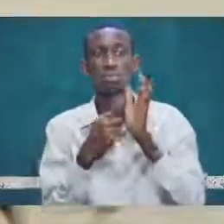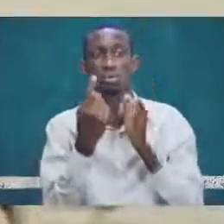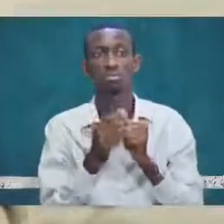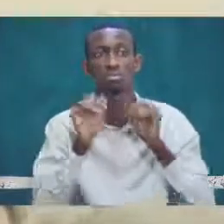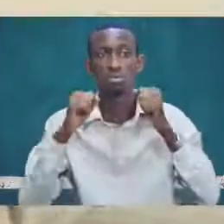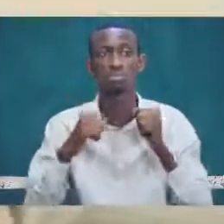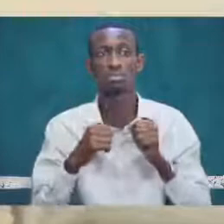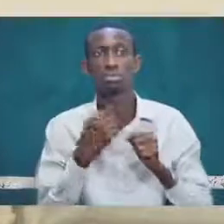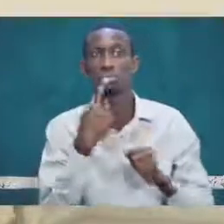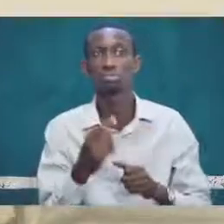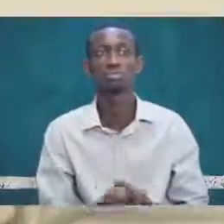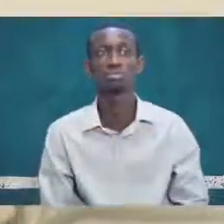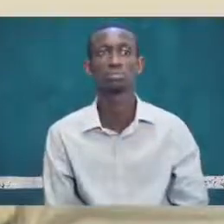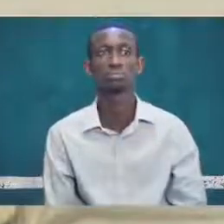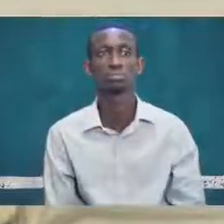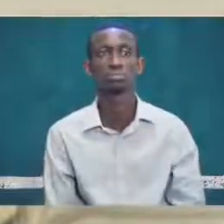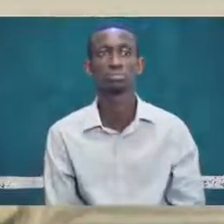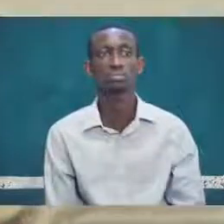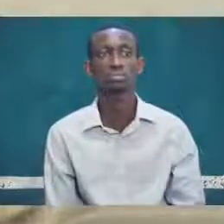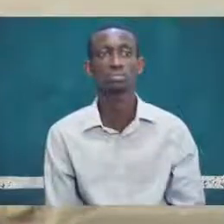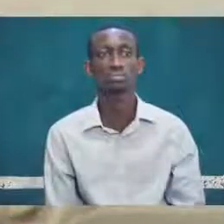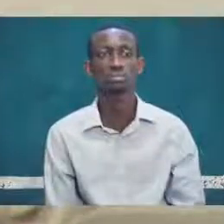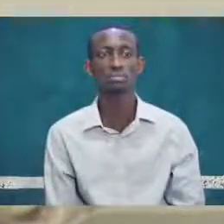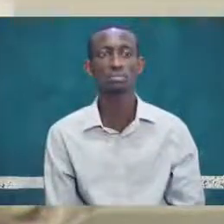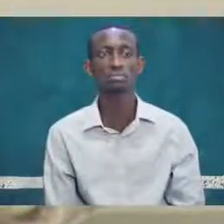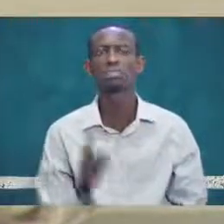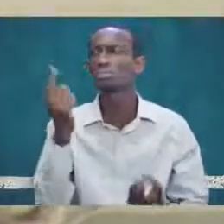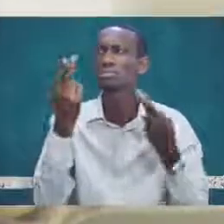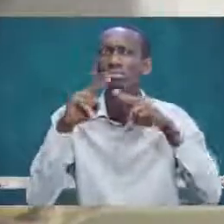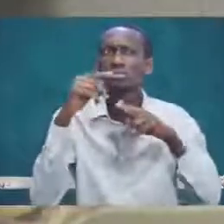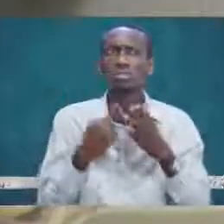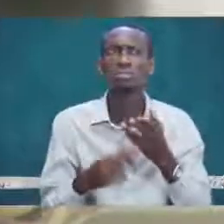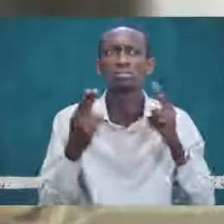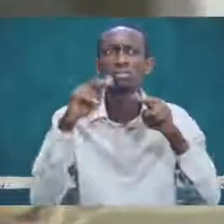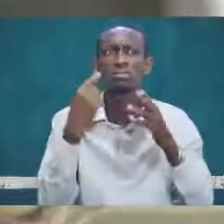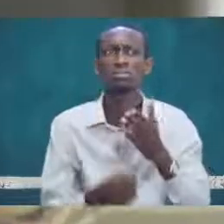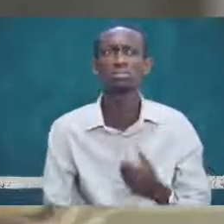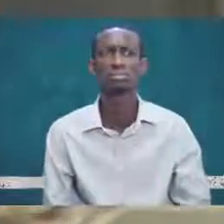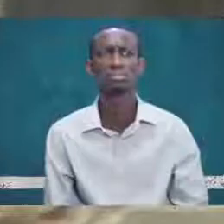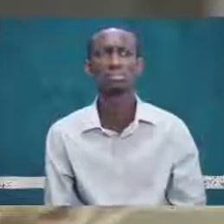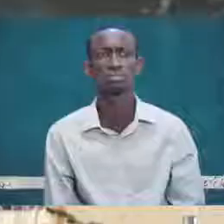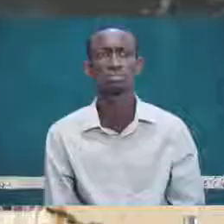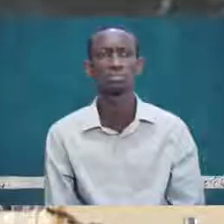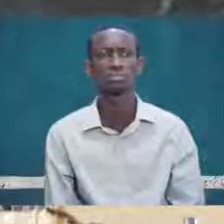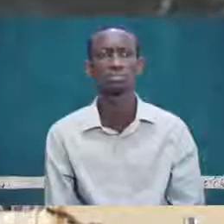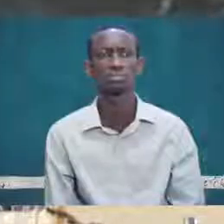the decomposition has taken place. So what is happening? So you have lead